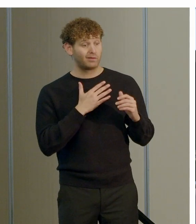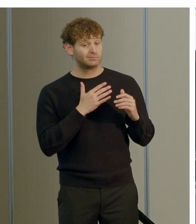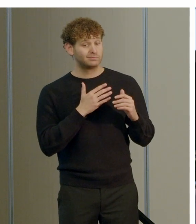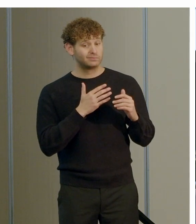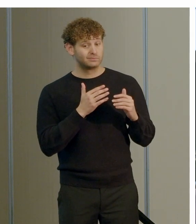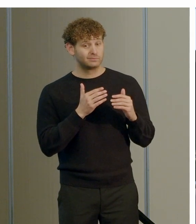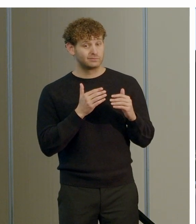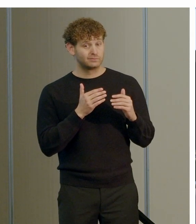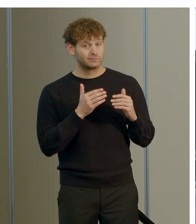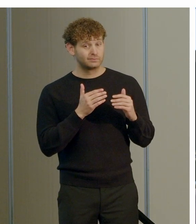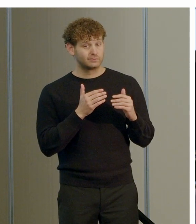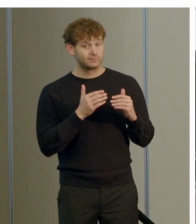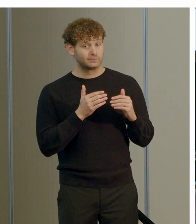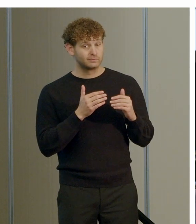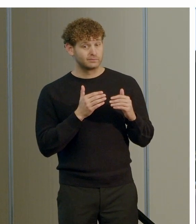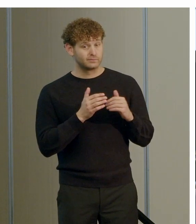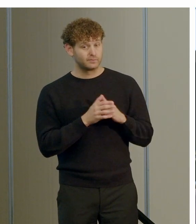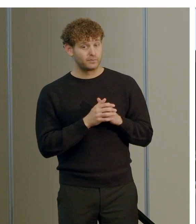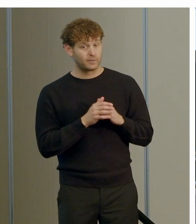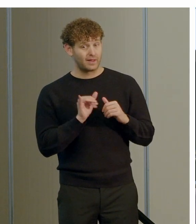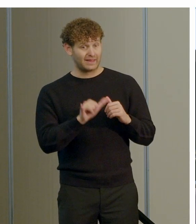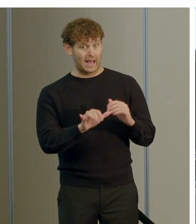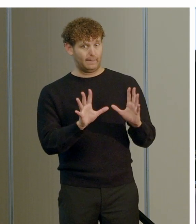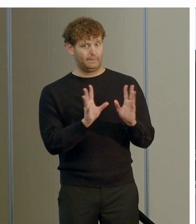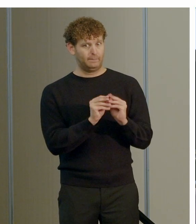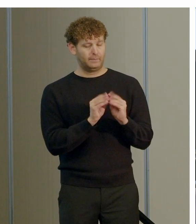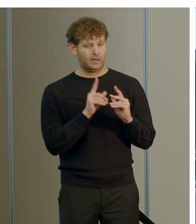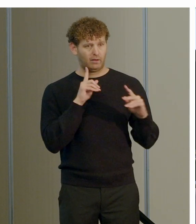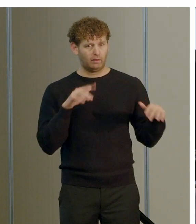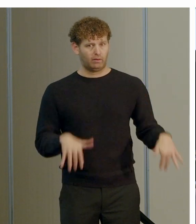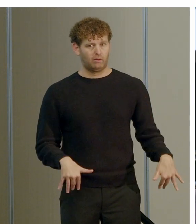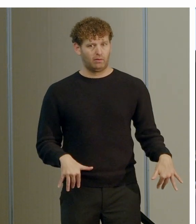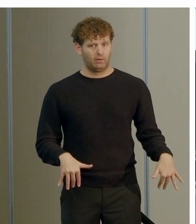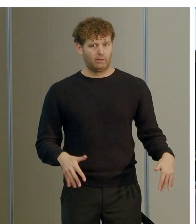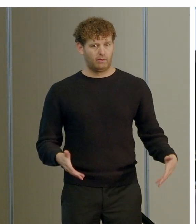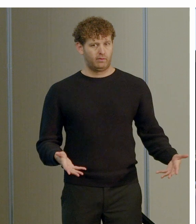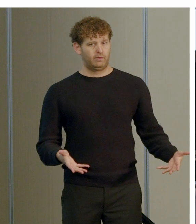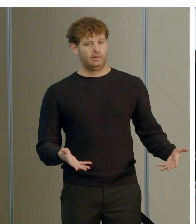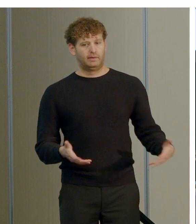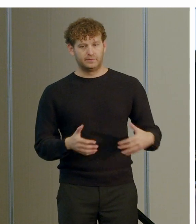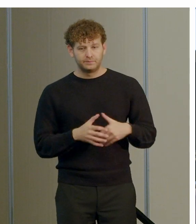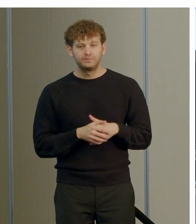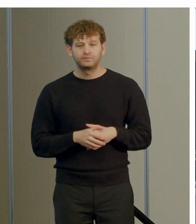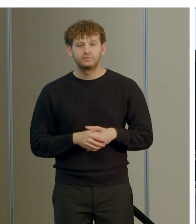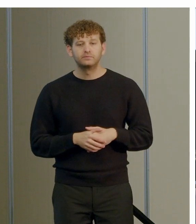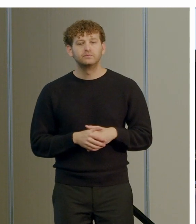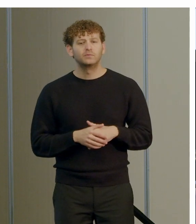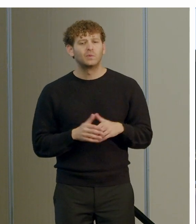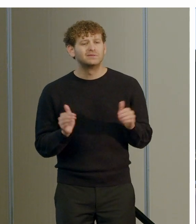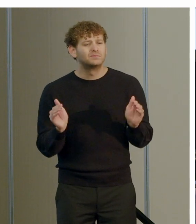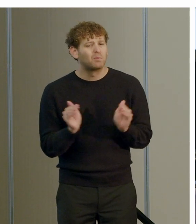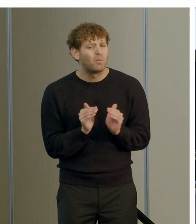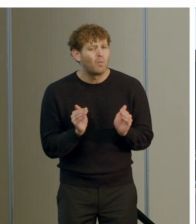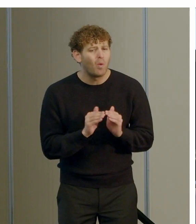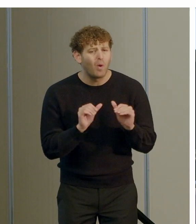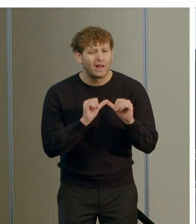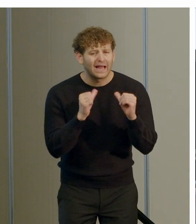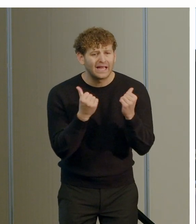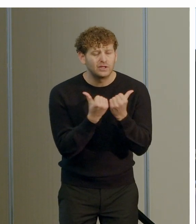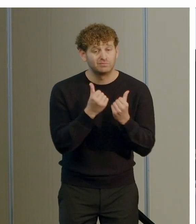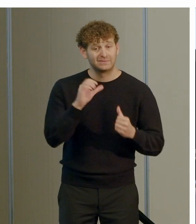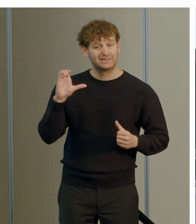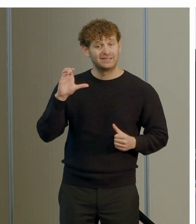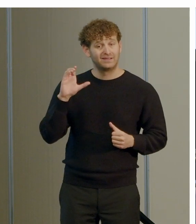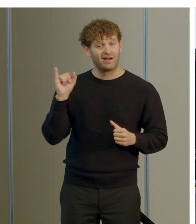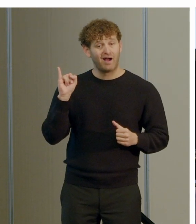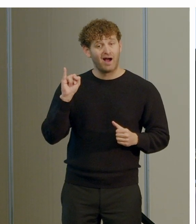came and patted me on the back afterwards, because here I am, a small agency CIO, and here's someone who is in a position of power,